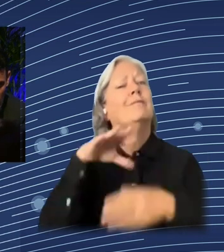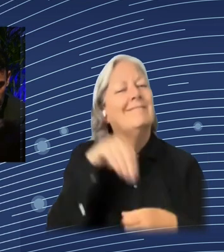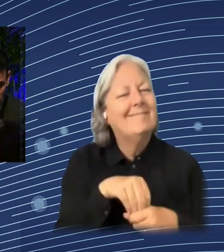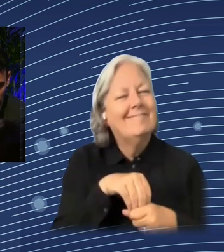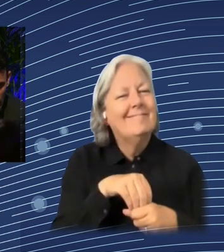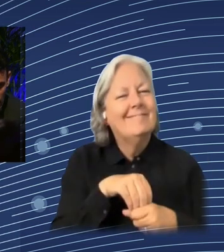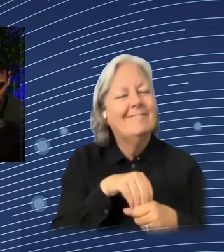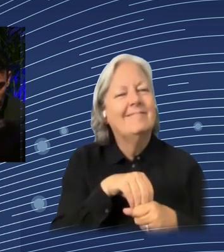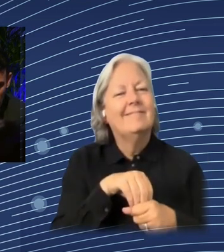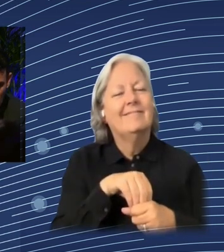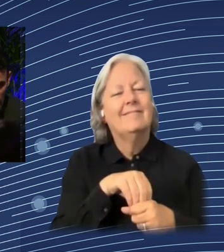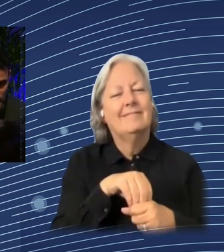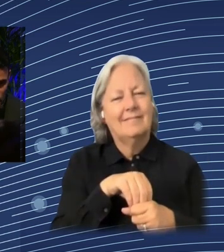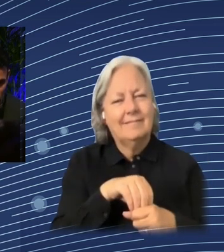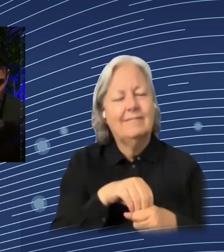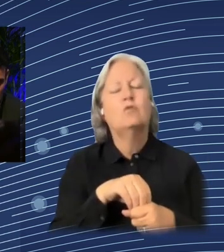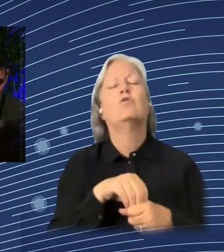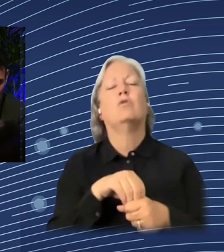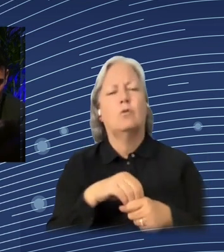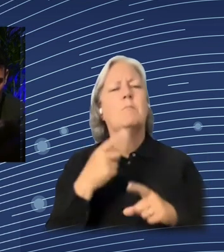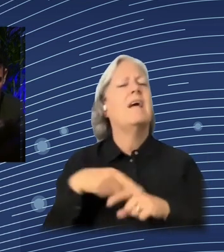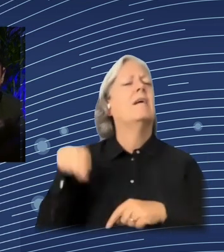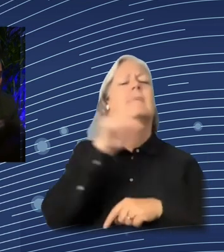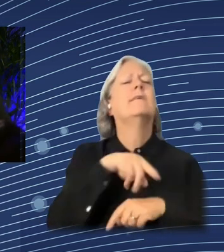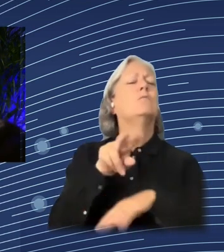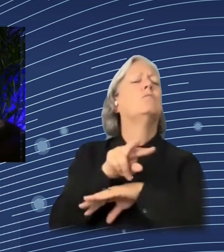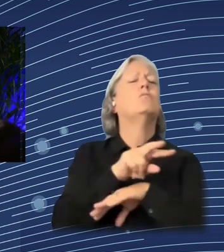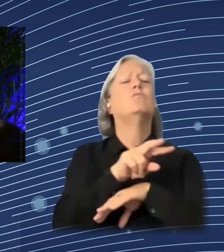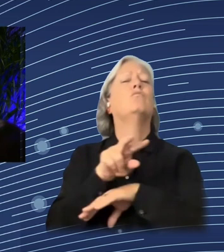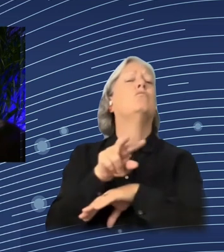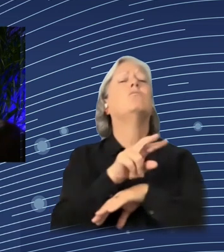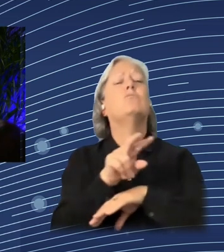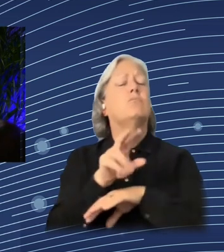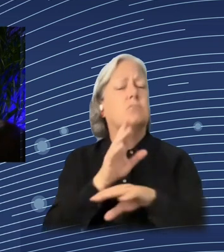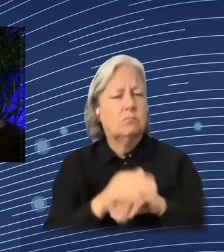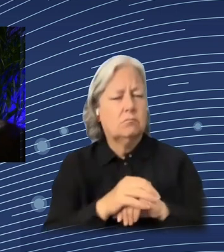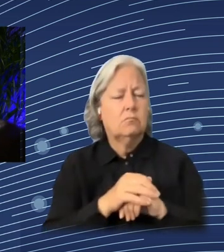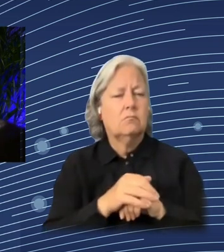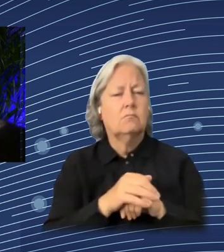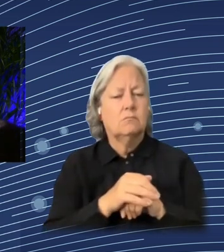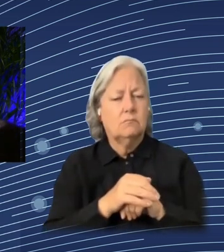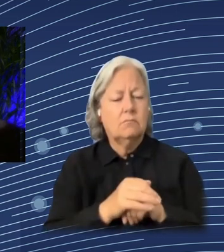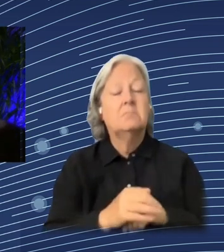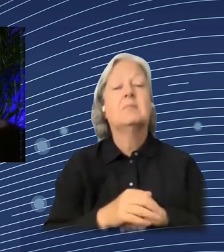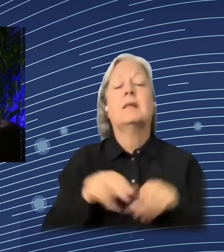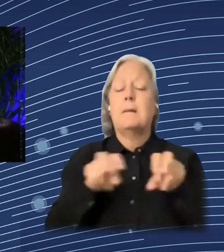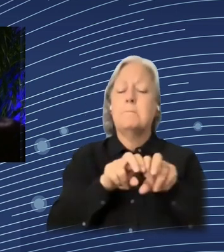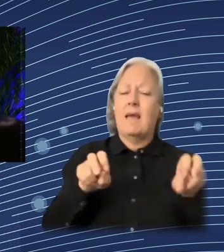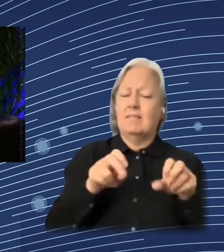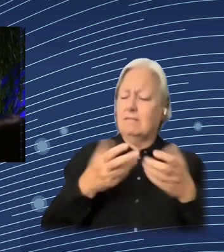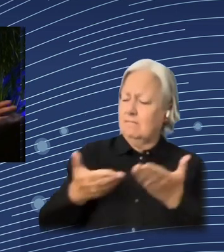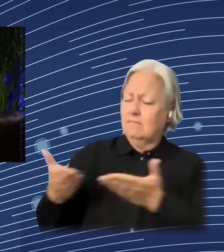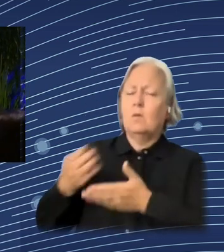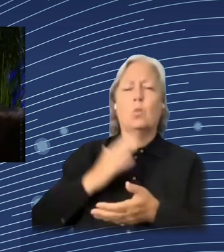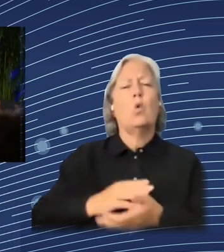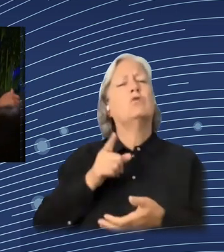and oversight. Keep sending us your input, while I'll turn to the members of the panel to share their reflections on this